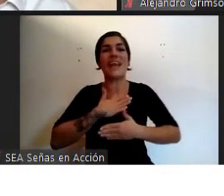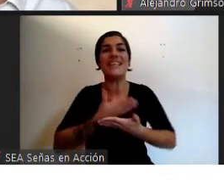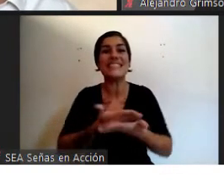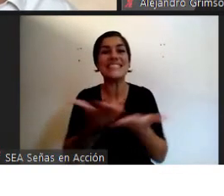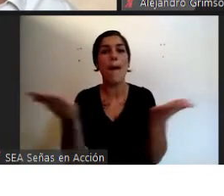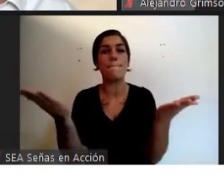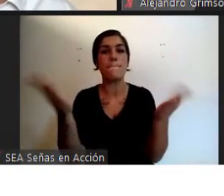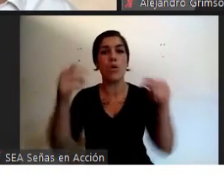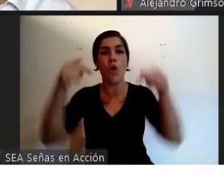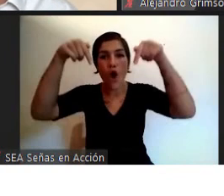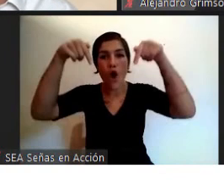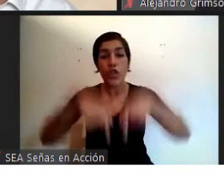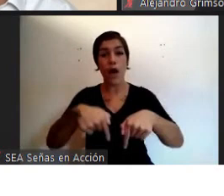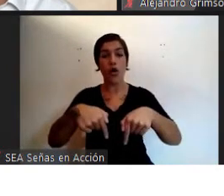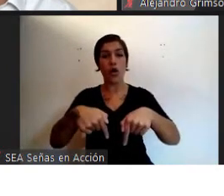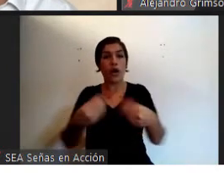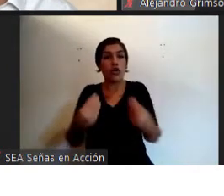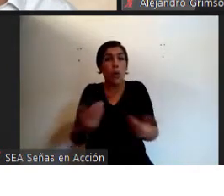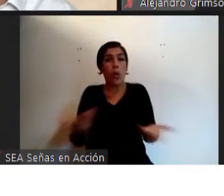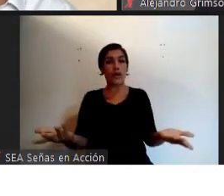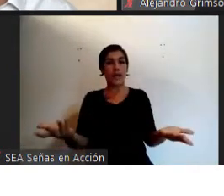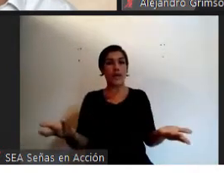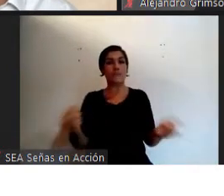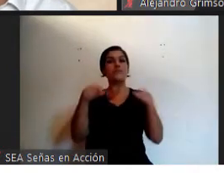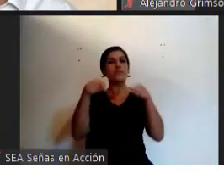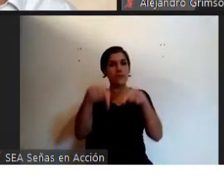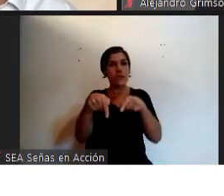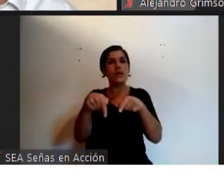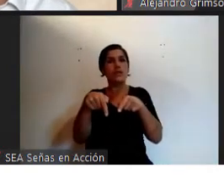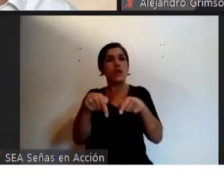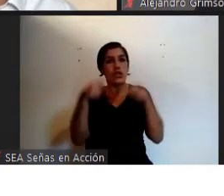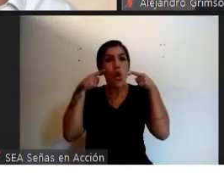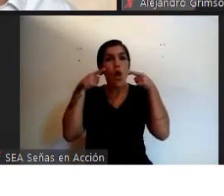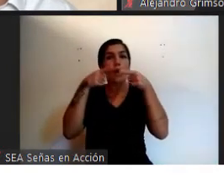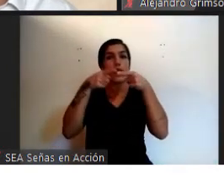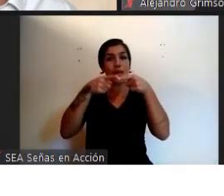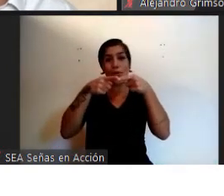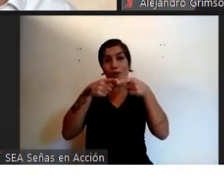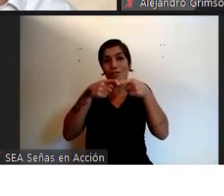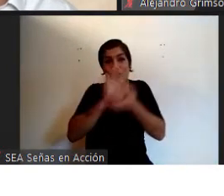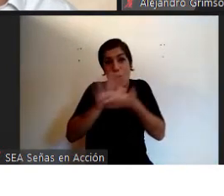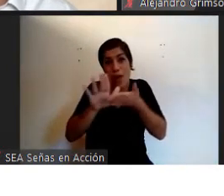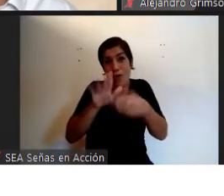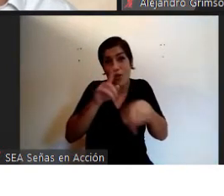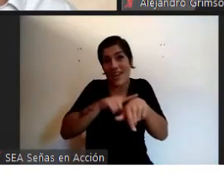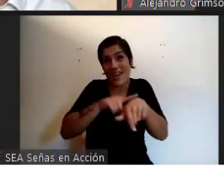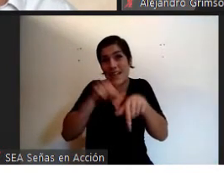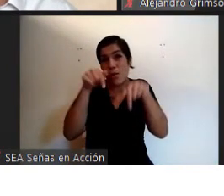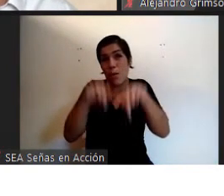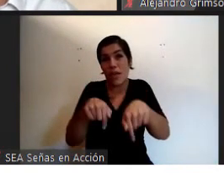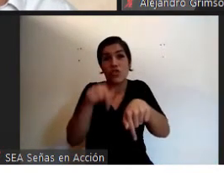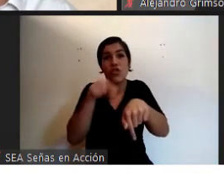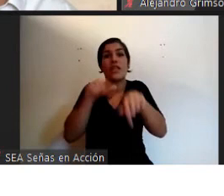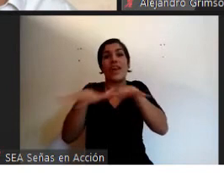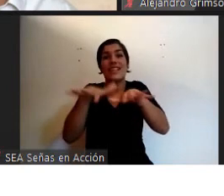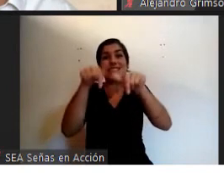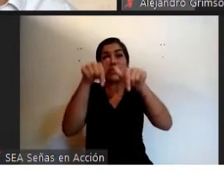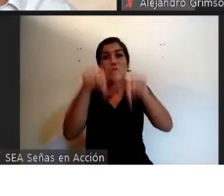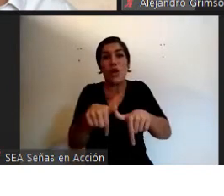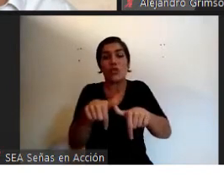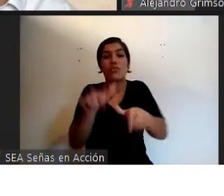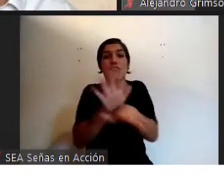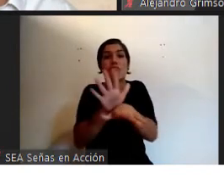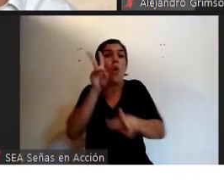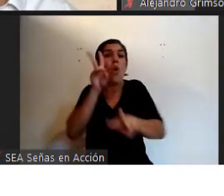Tully mentioned, that is looking in a folkloric manner, diving